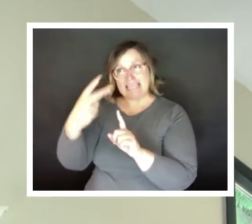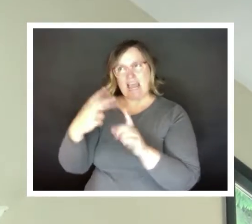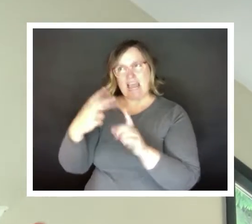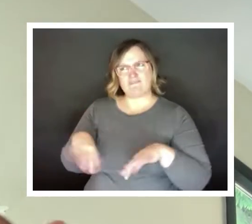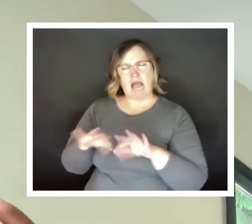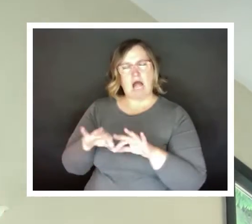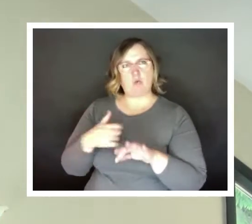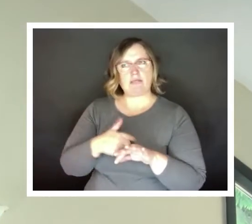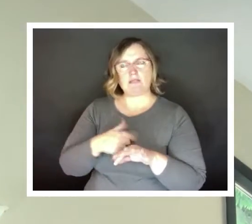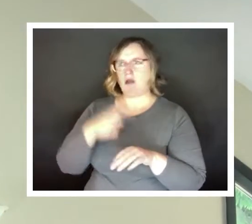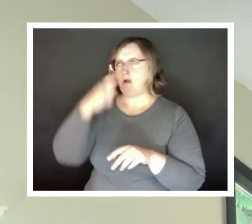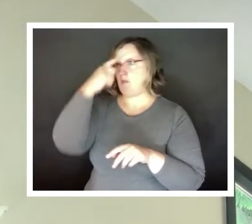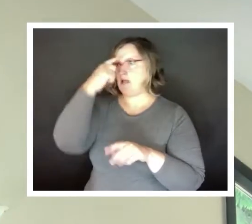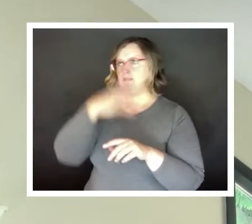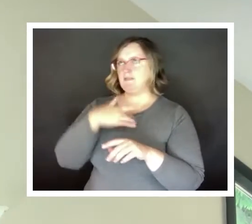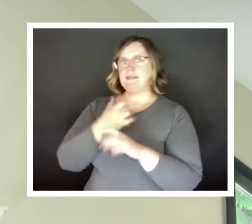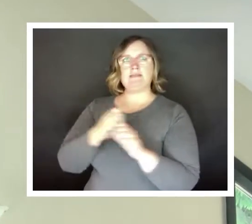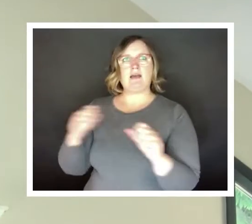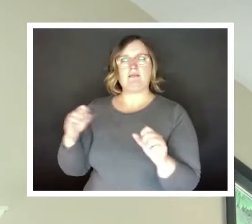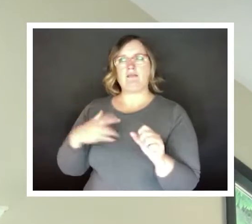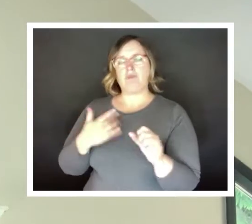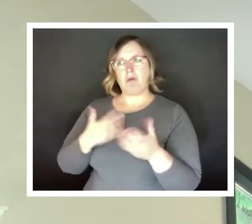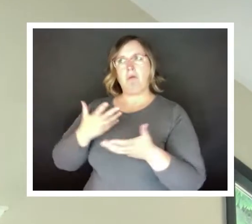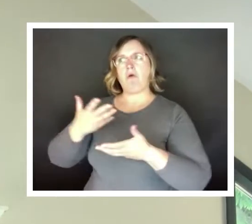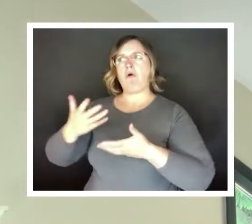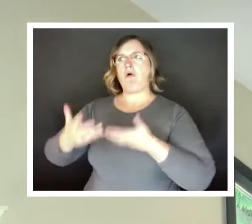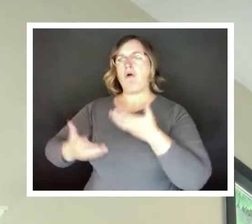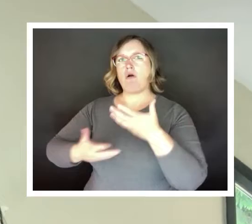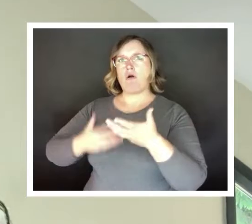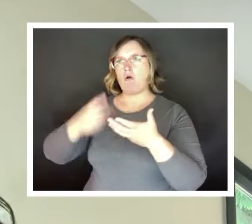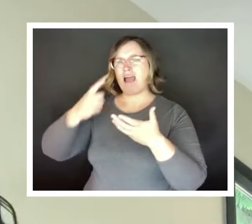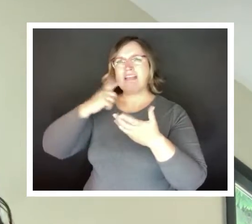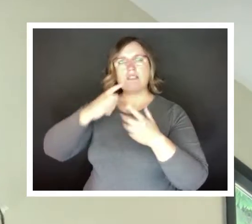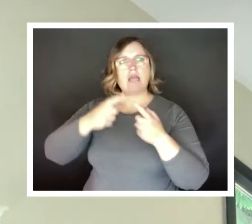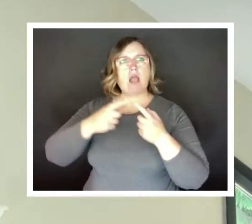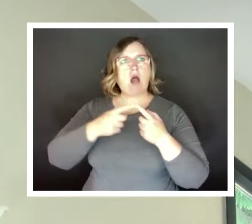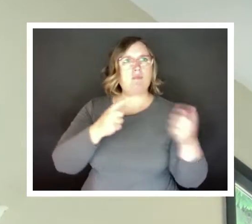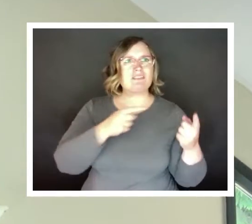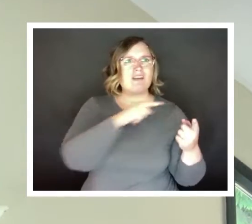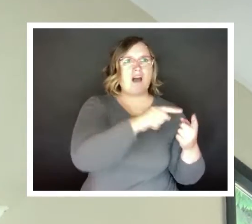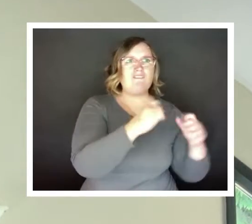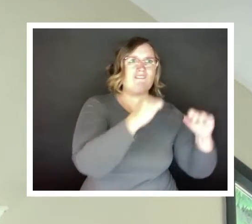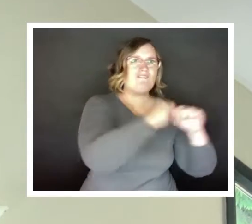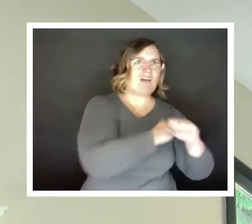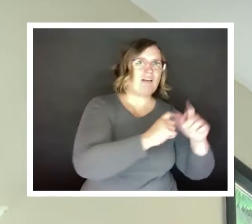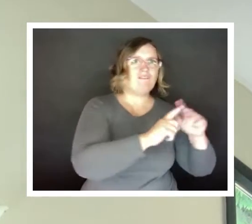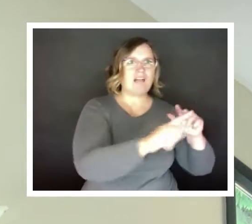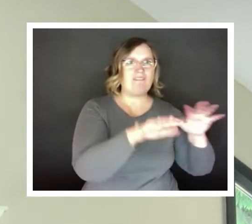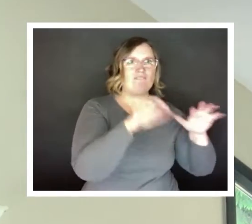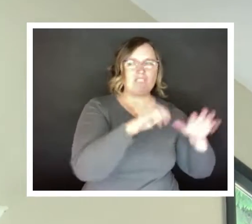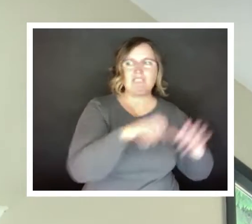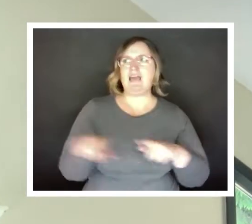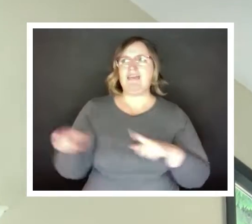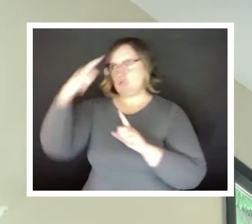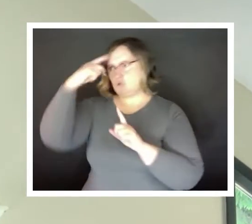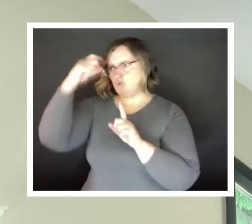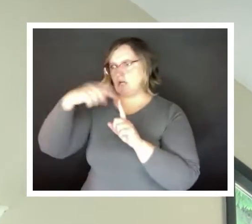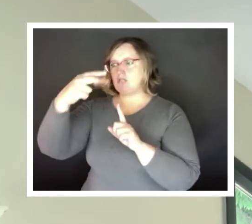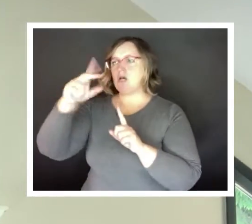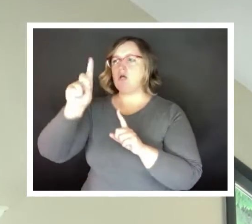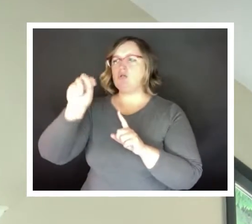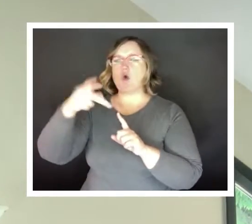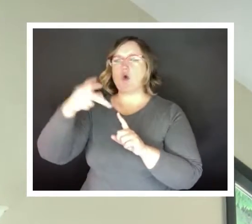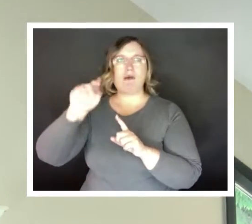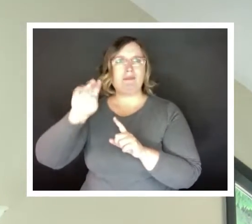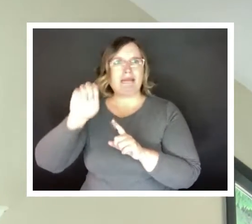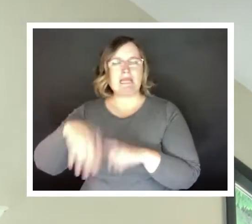brains are able to work optimally. The opposite takes place. It triggers hormones like dopamine and oxytocin that helps